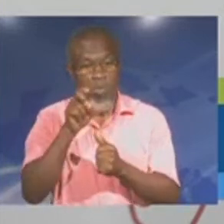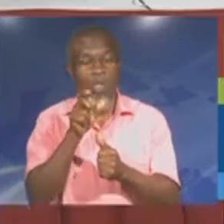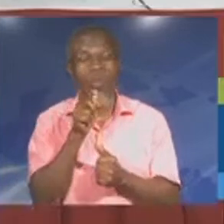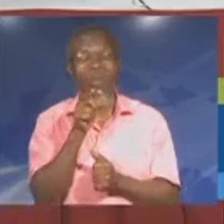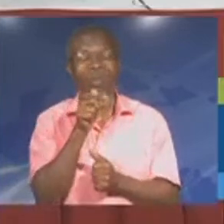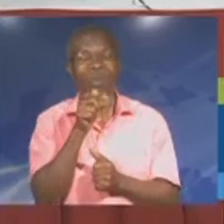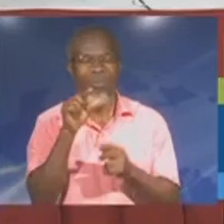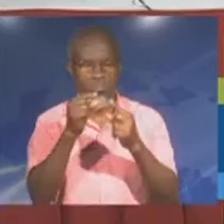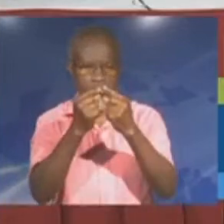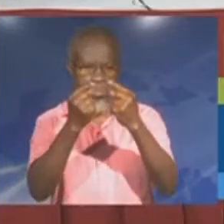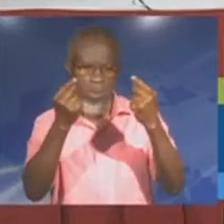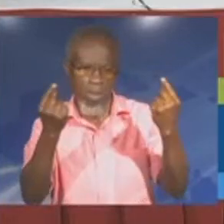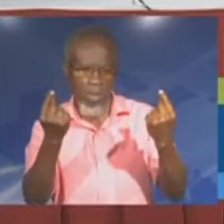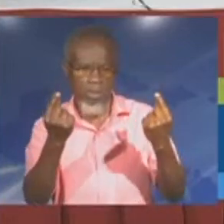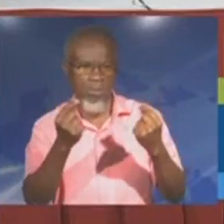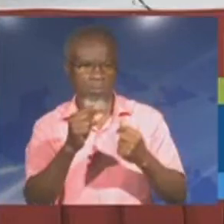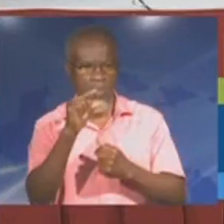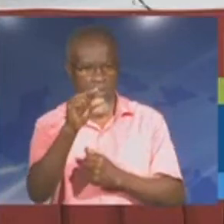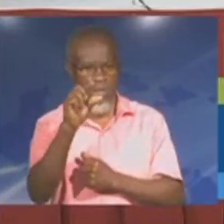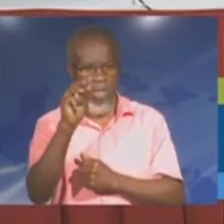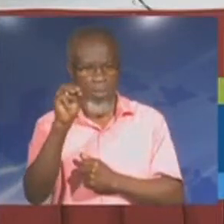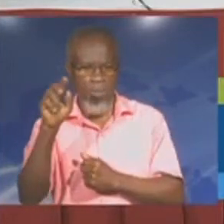Limited.